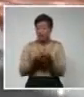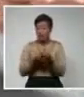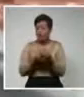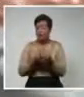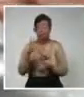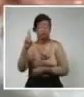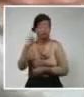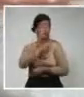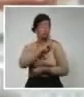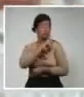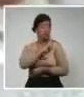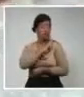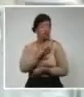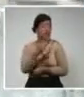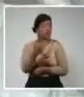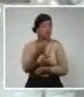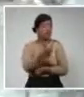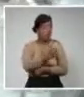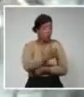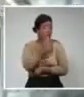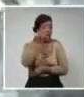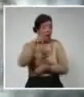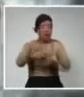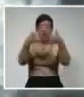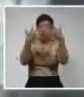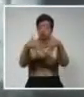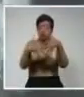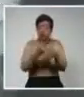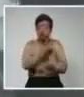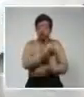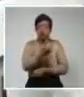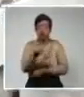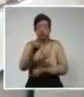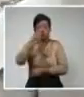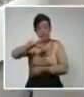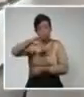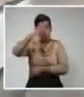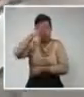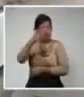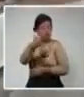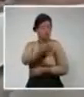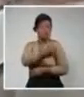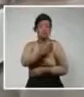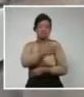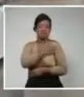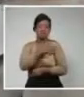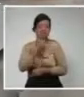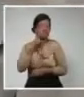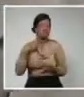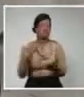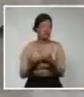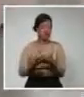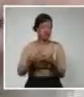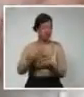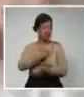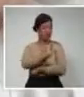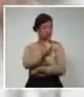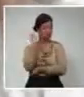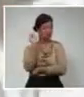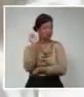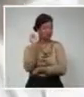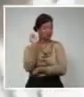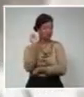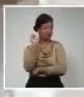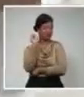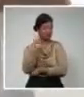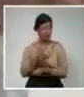Cuban vaccines. Unlike Pfizer and Moderna vaccines, the Cuban ones do not require deep freezing